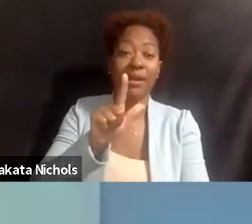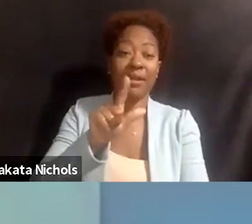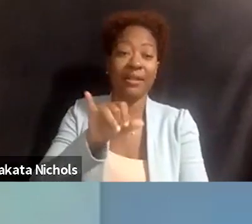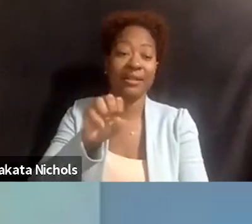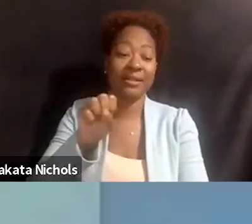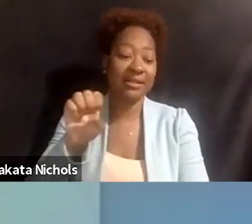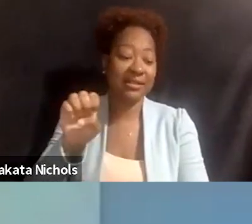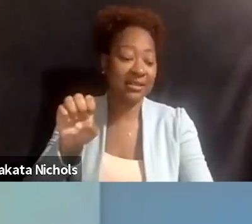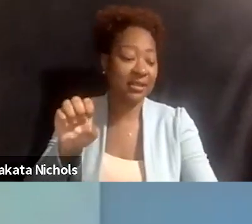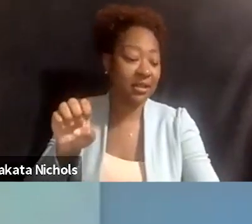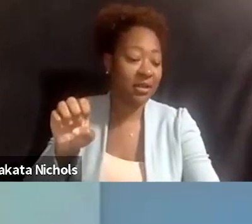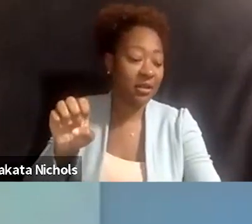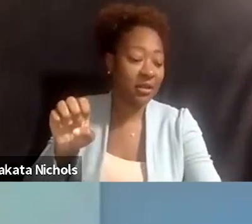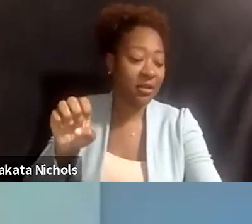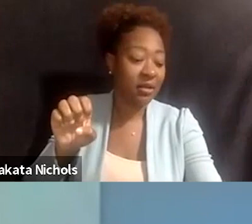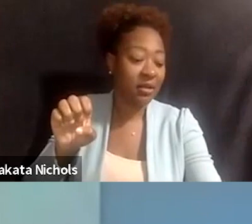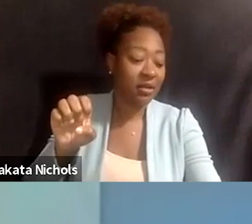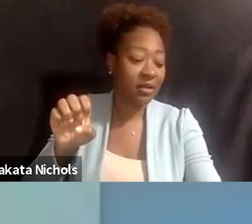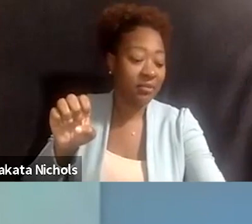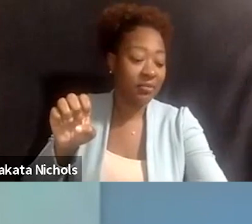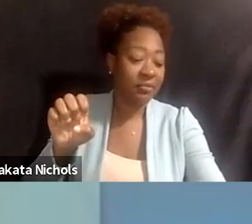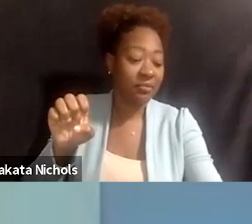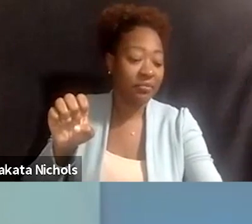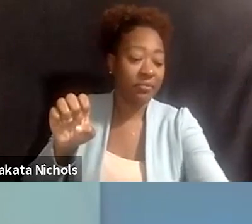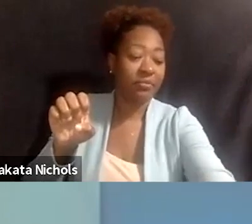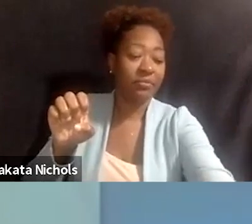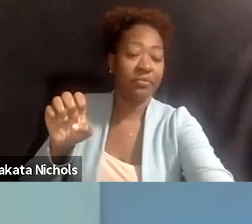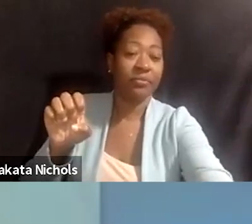On the first day of my course with Elise,